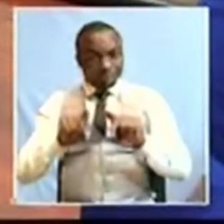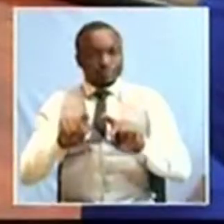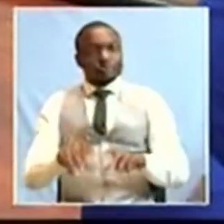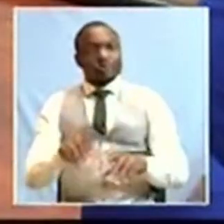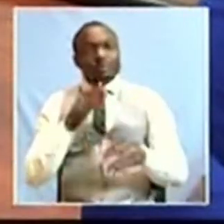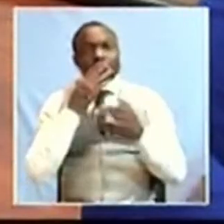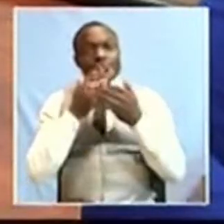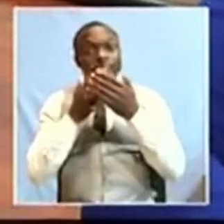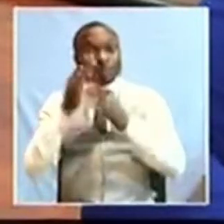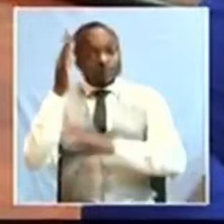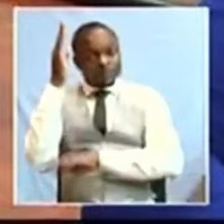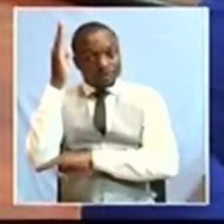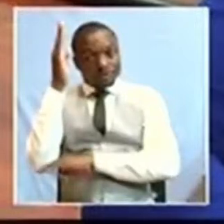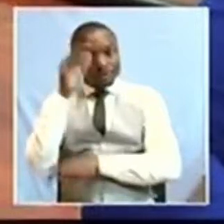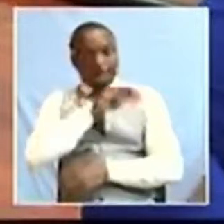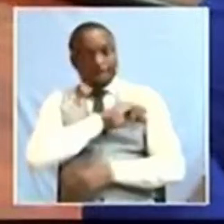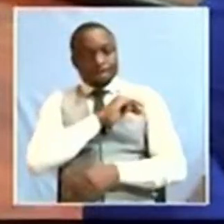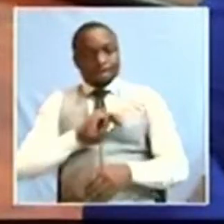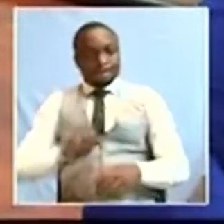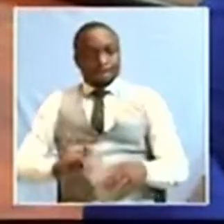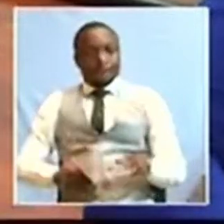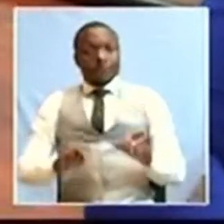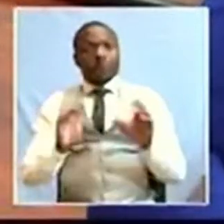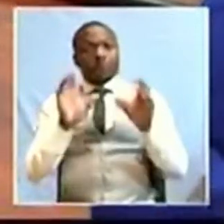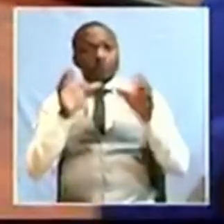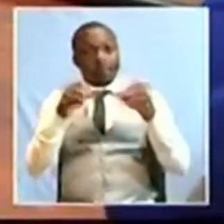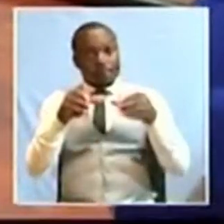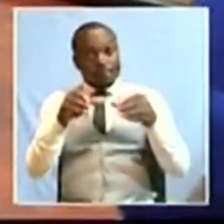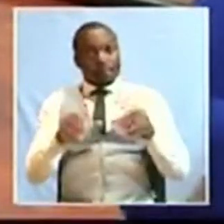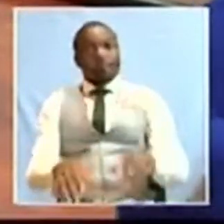Good afternoon, members of this able committee.